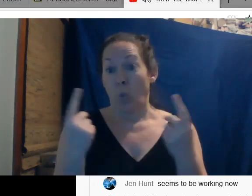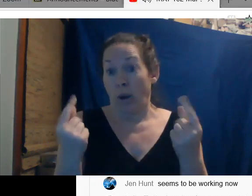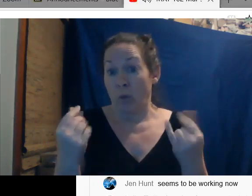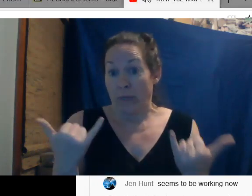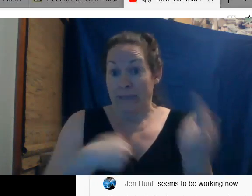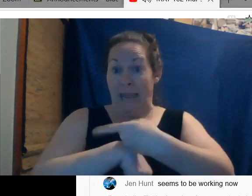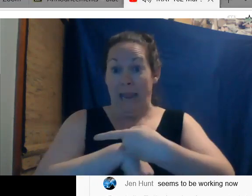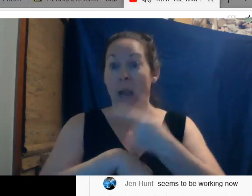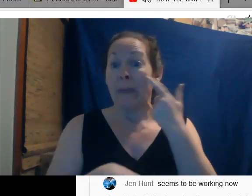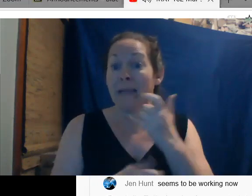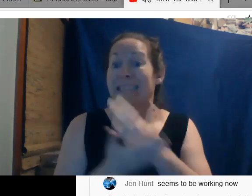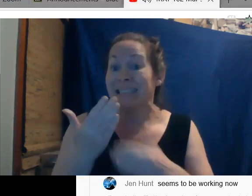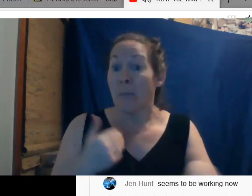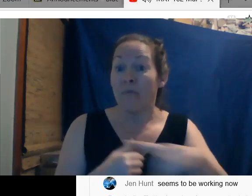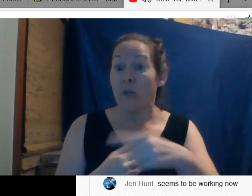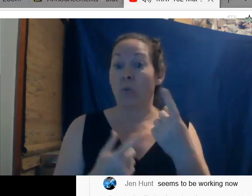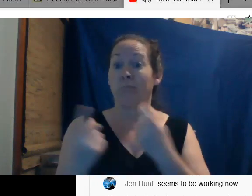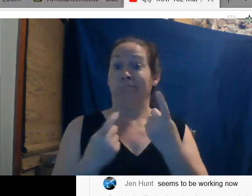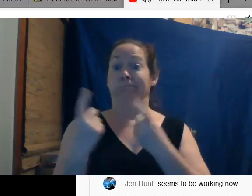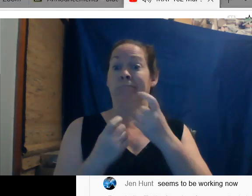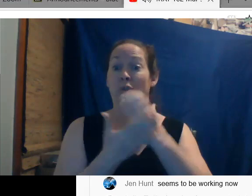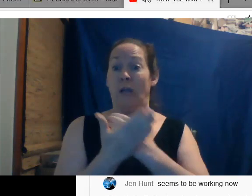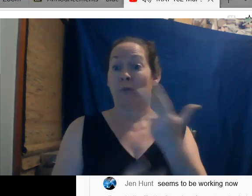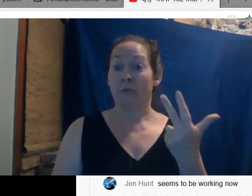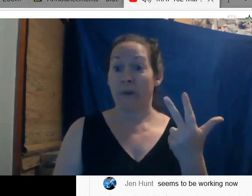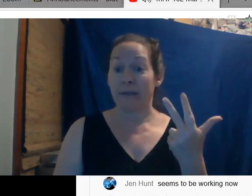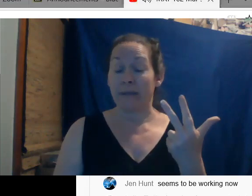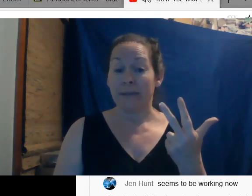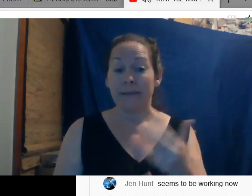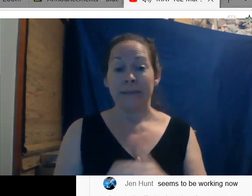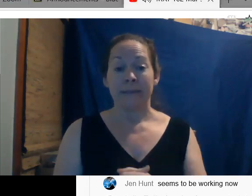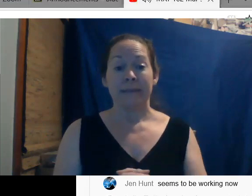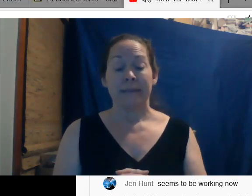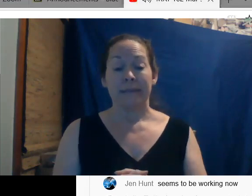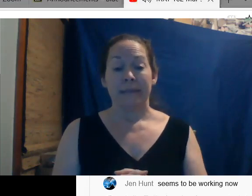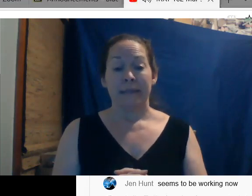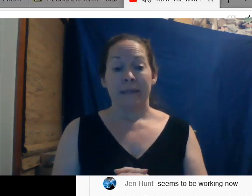because questions have come up on the stuff for Chapter 3, is